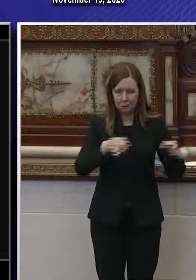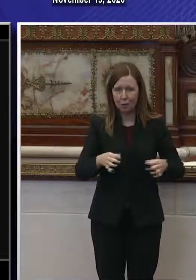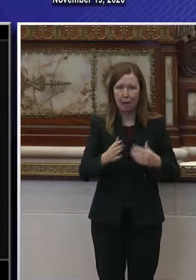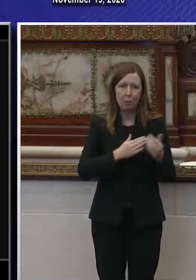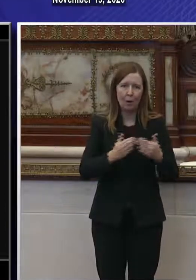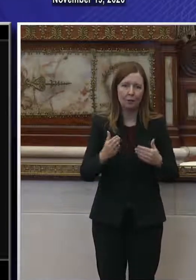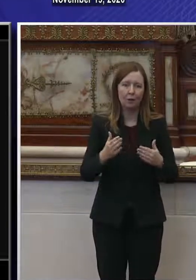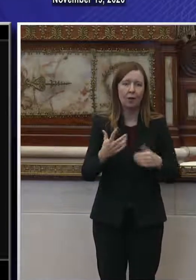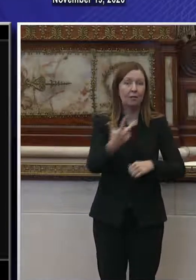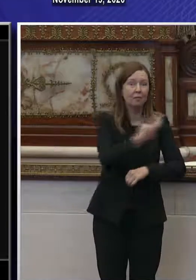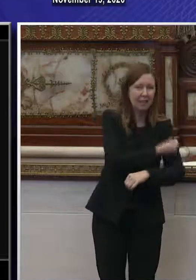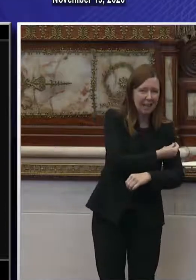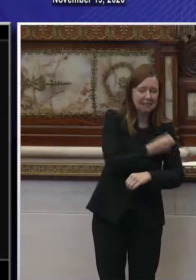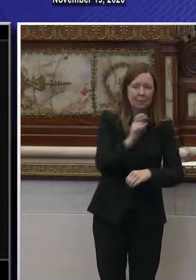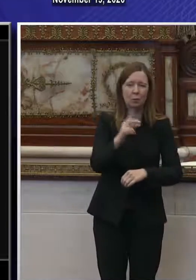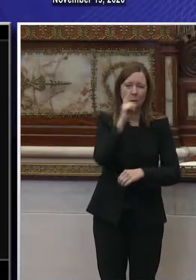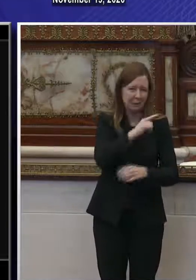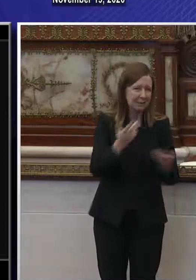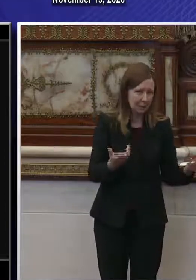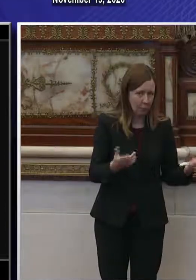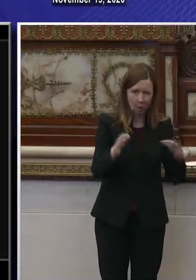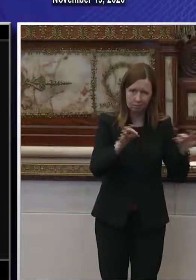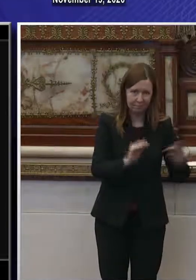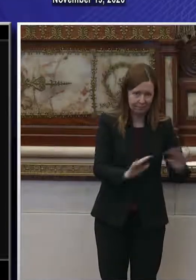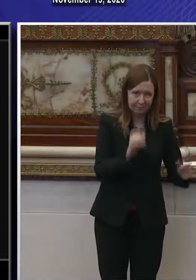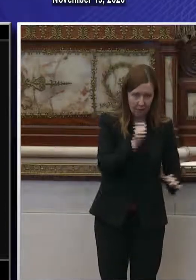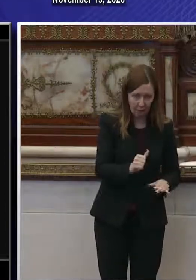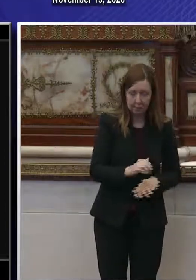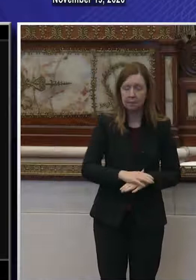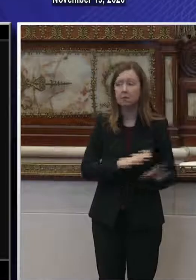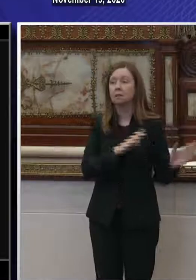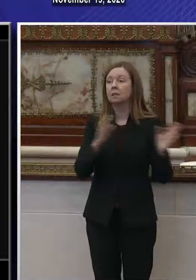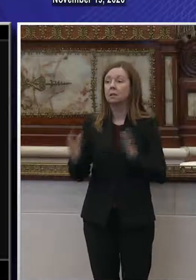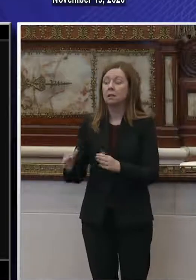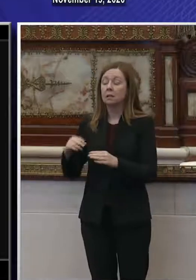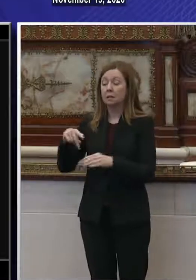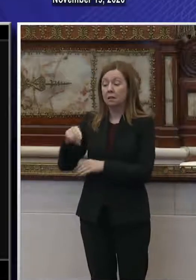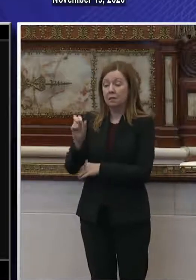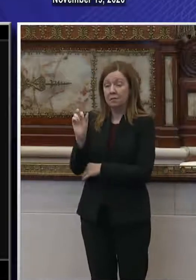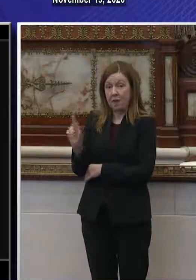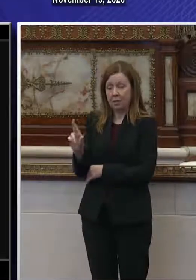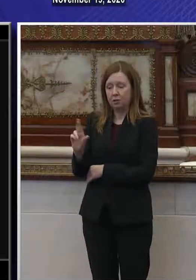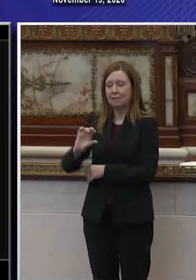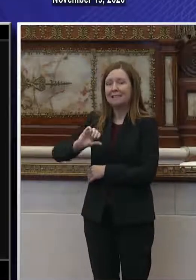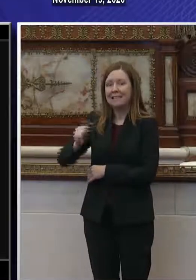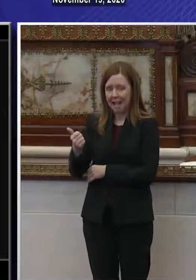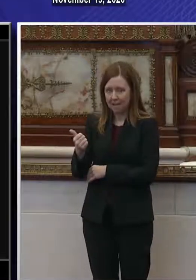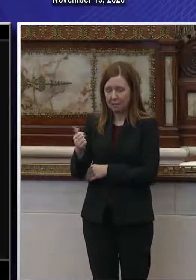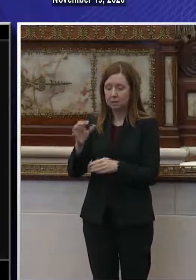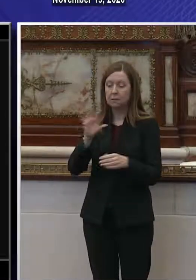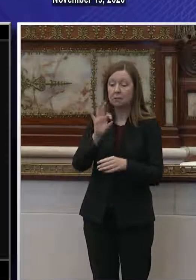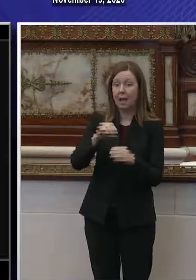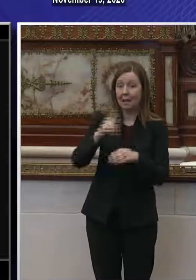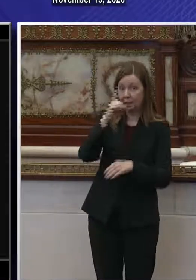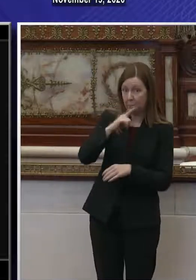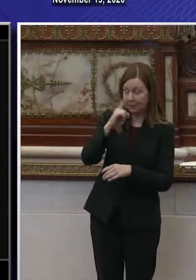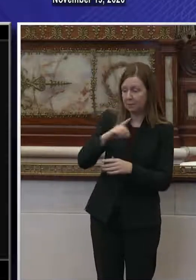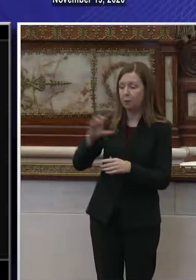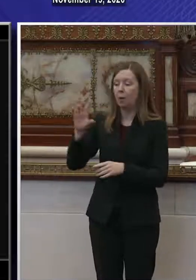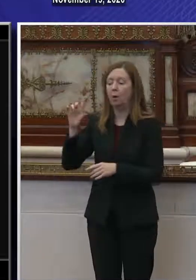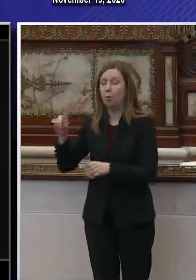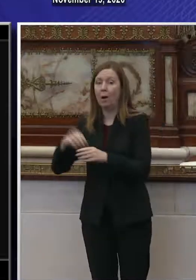whether they were in vaccine or placebo. As for severe cases in Pfizer, there were 10, 9 in the placebo and 1 in